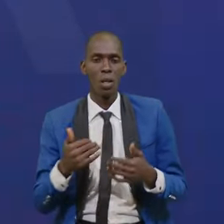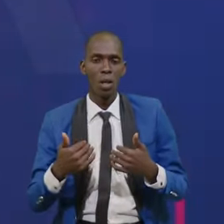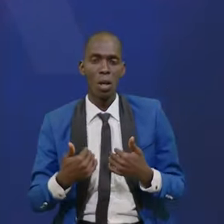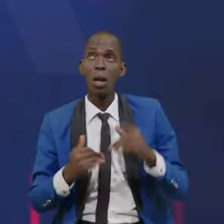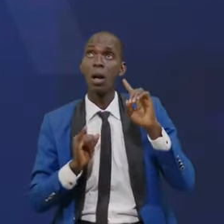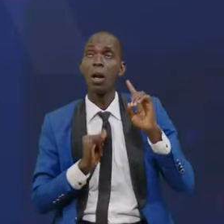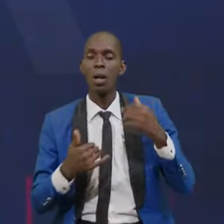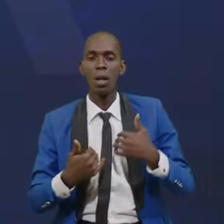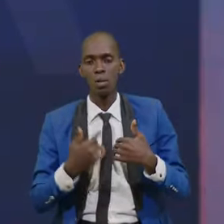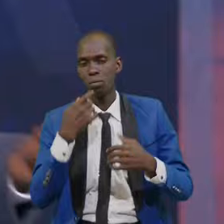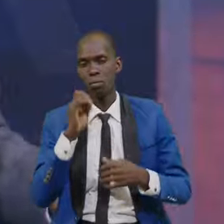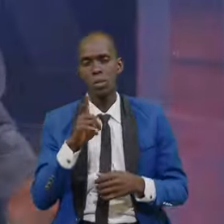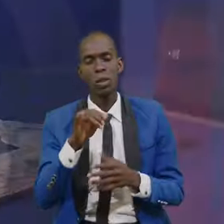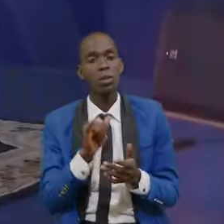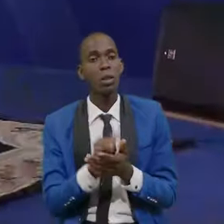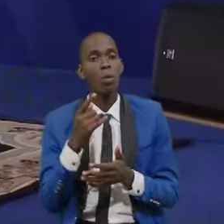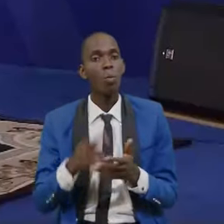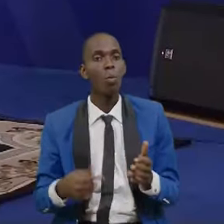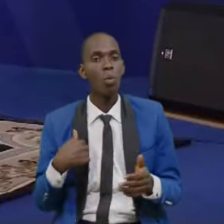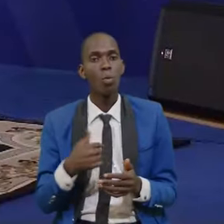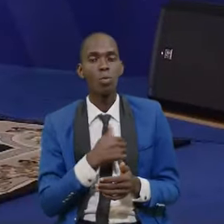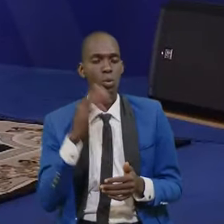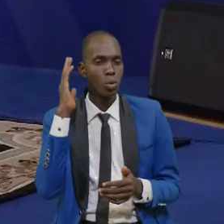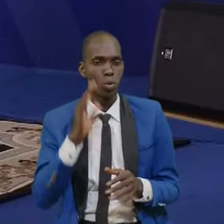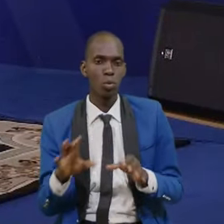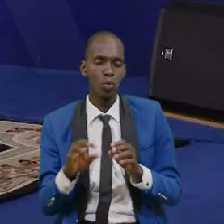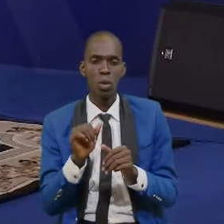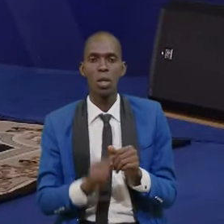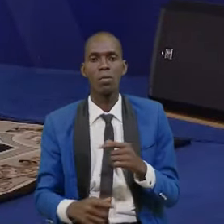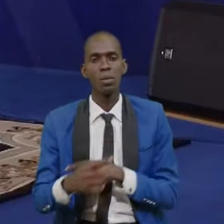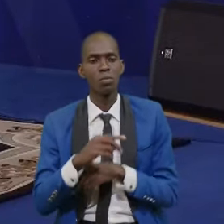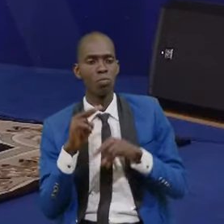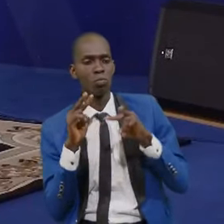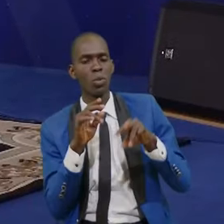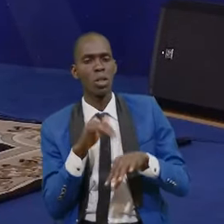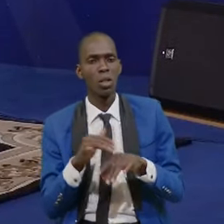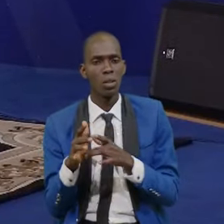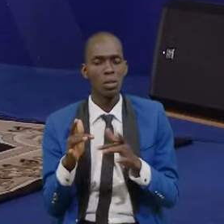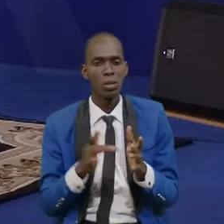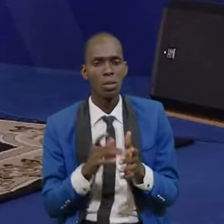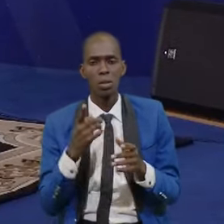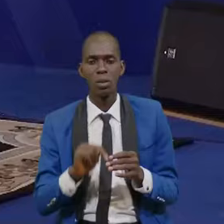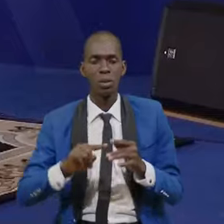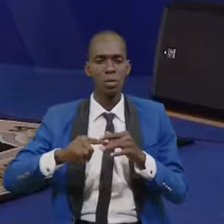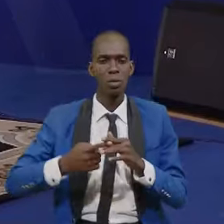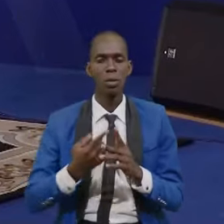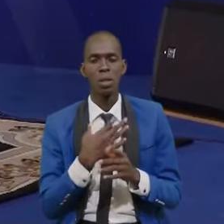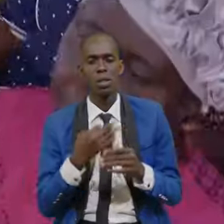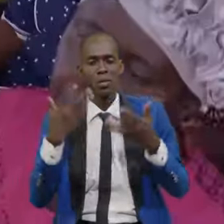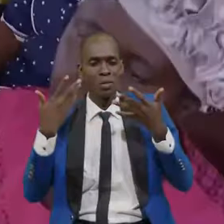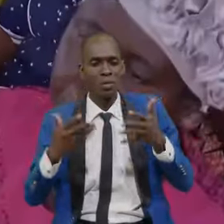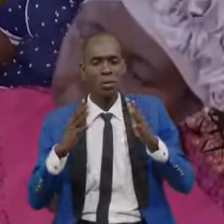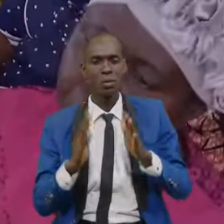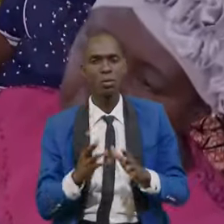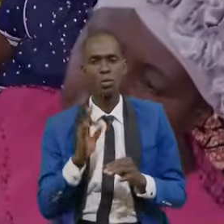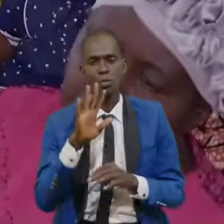And that's what we should do every time. Look at Jesus, the author and the finisher of your faith. Look at verse 19.